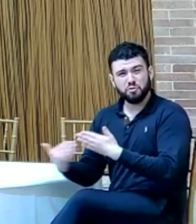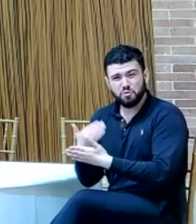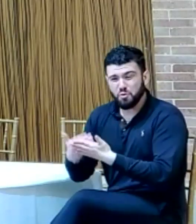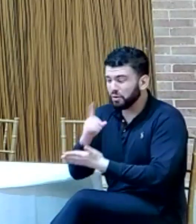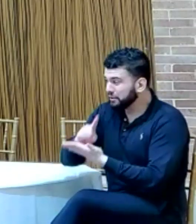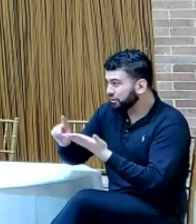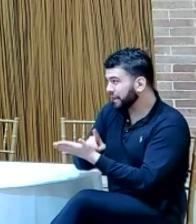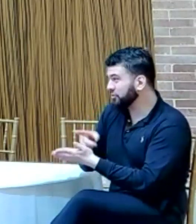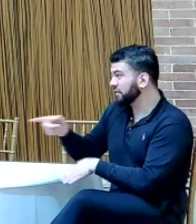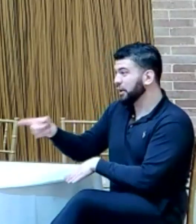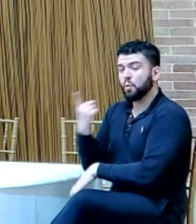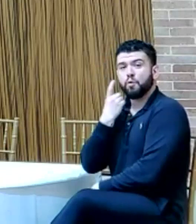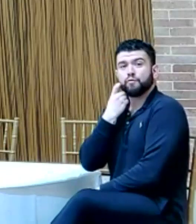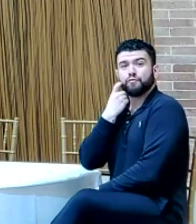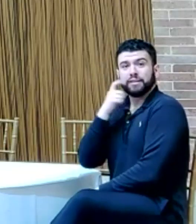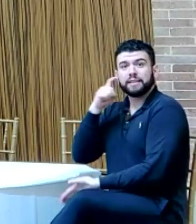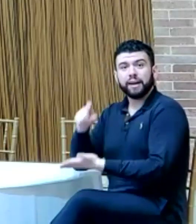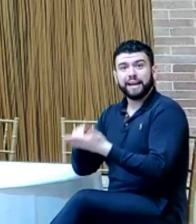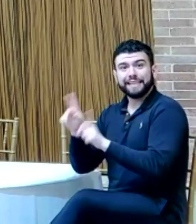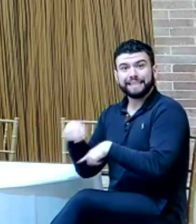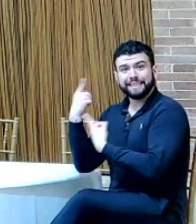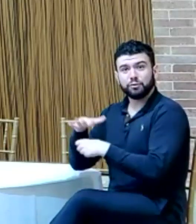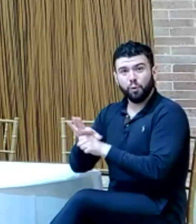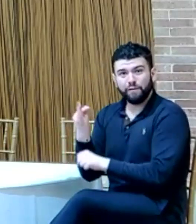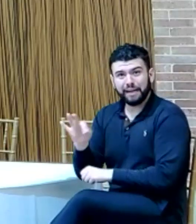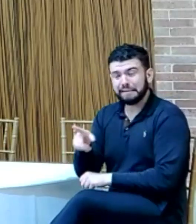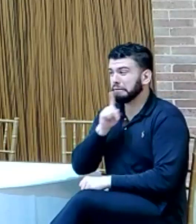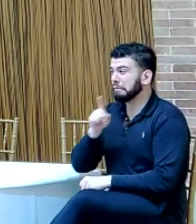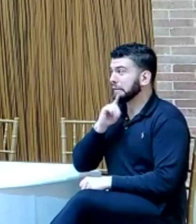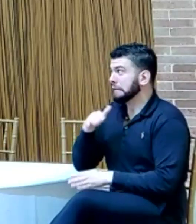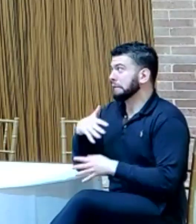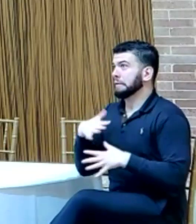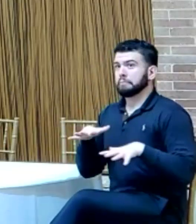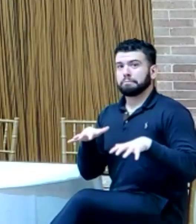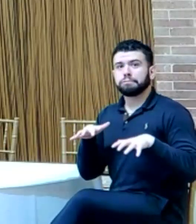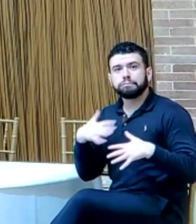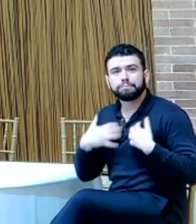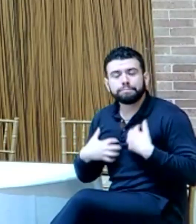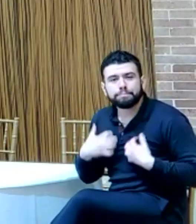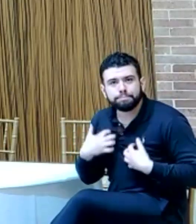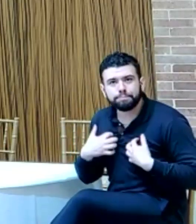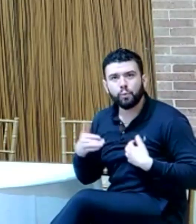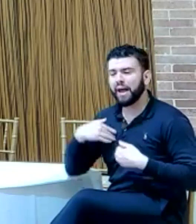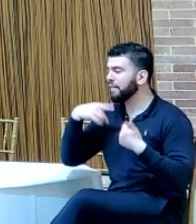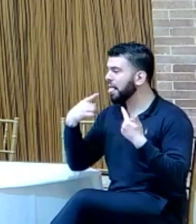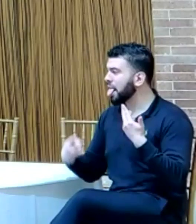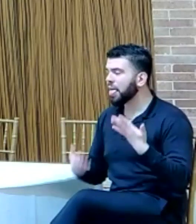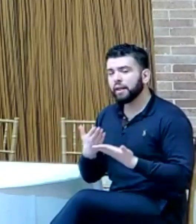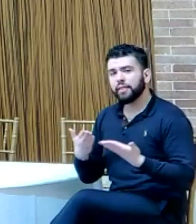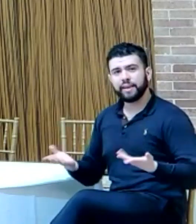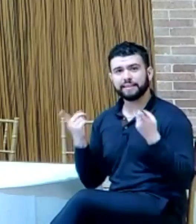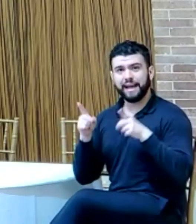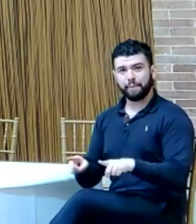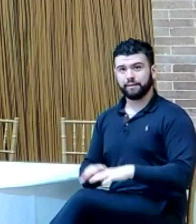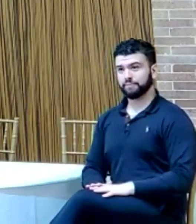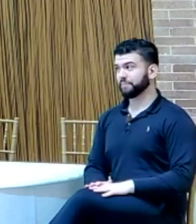recognized earlier since the pandemic it's gotten you know even more tense so we've got all these things going on you guys have an amazing agenda